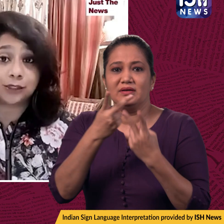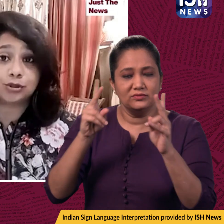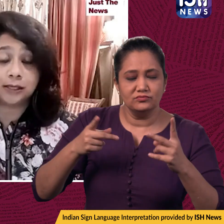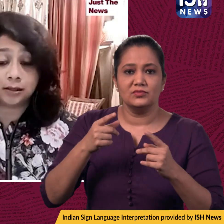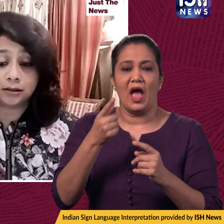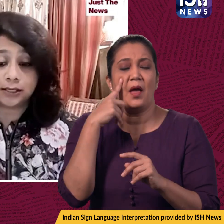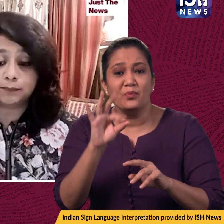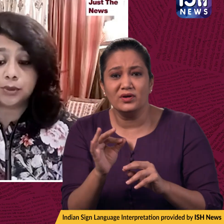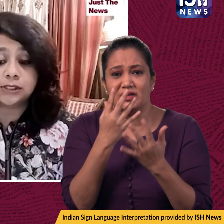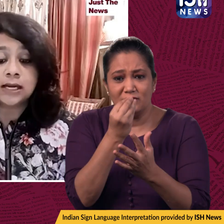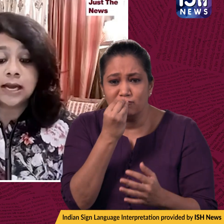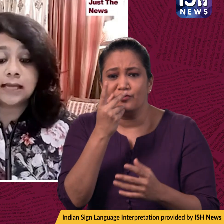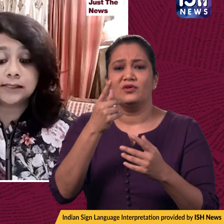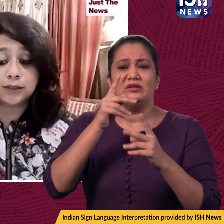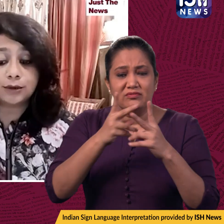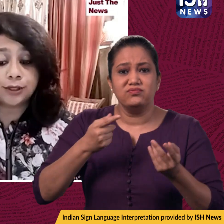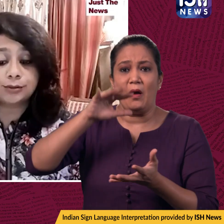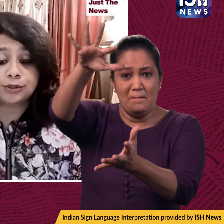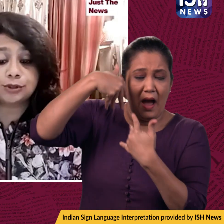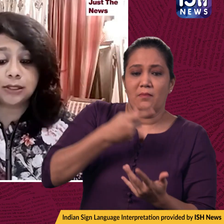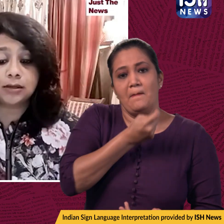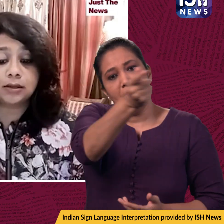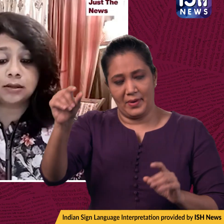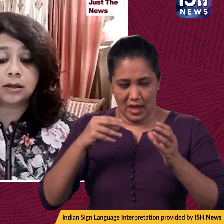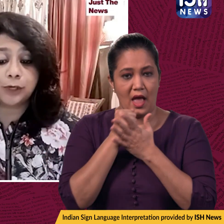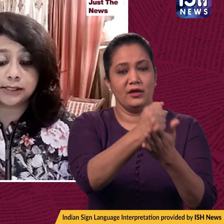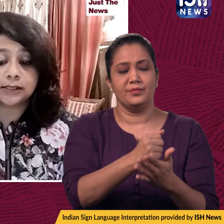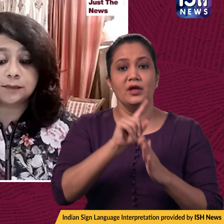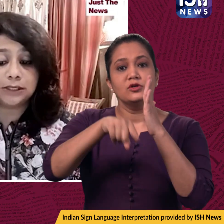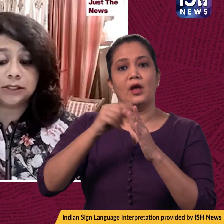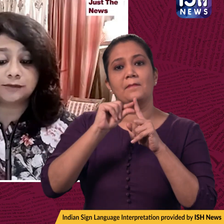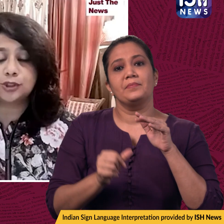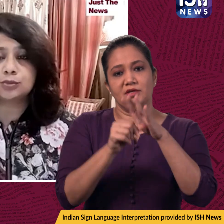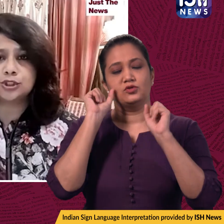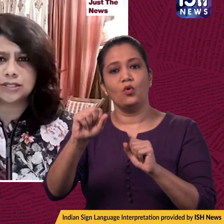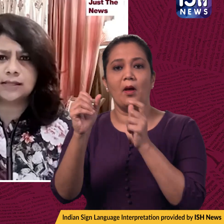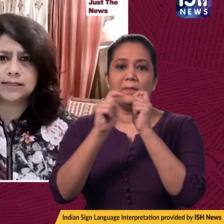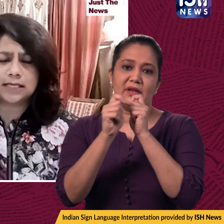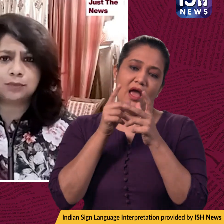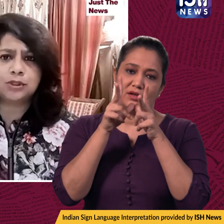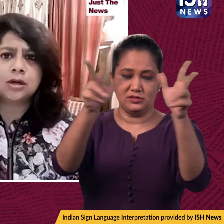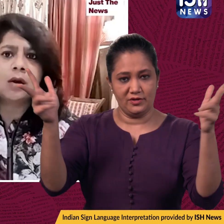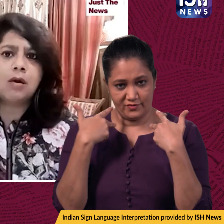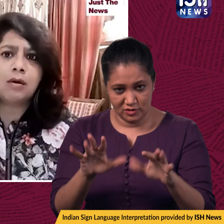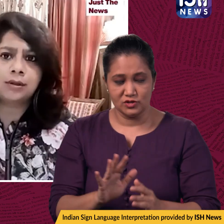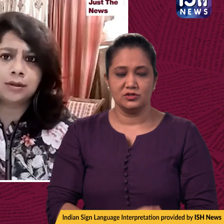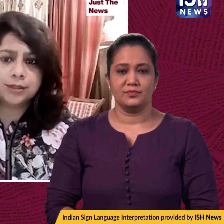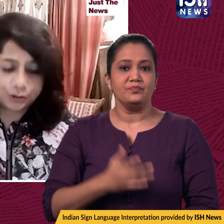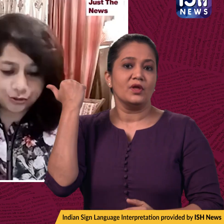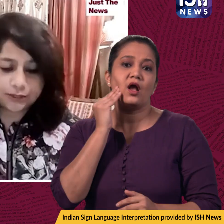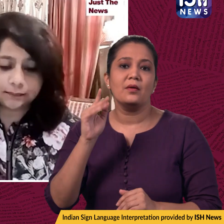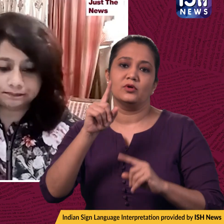for essential imports. And this is according to the Sri Lankan President's Media Division, which said in a statement